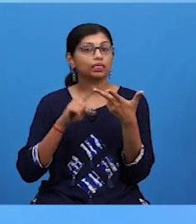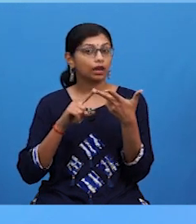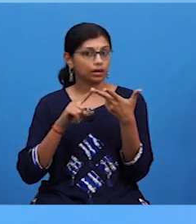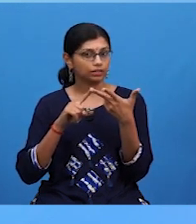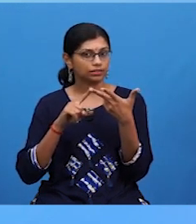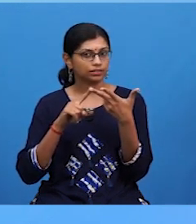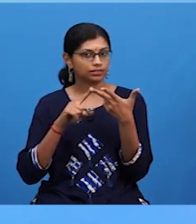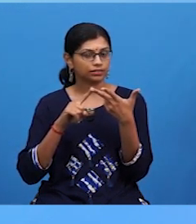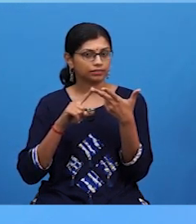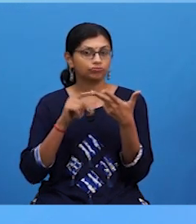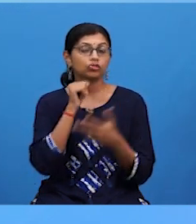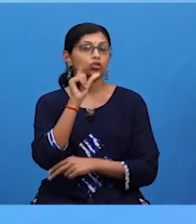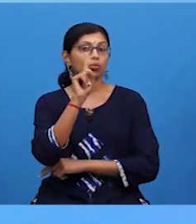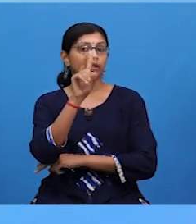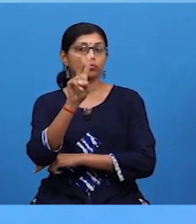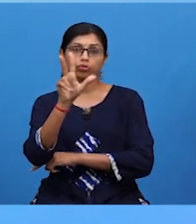third,